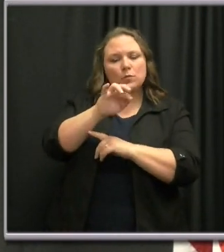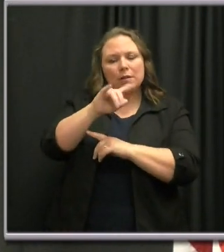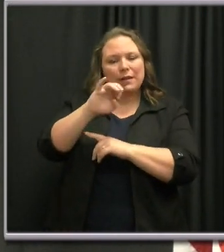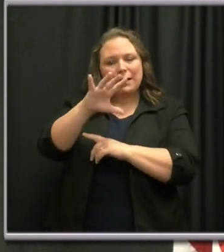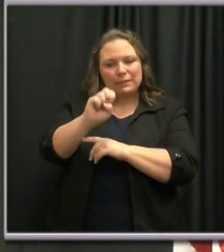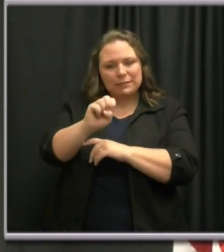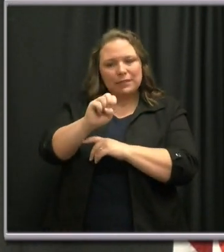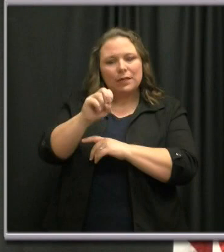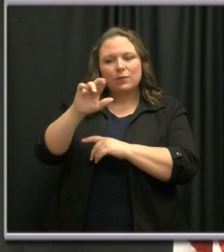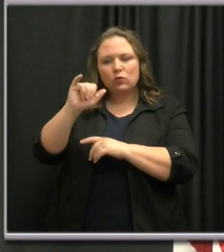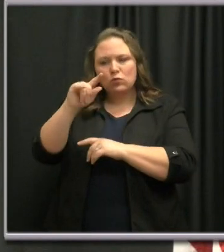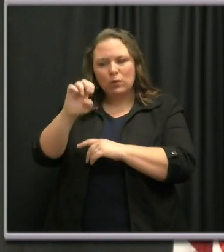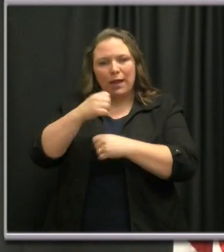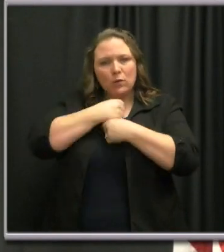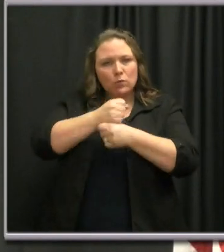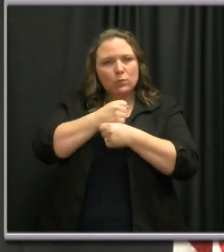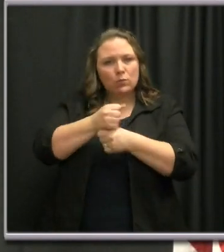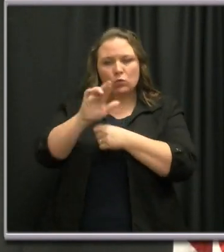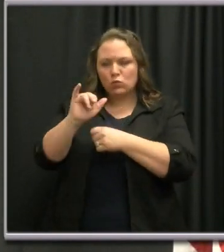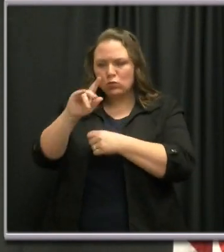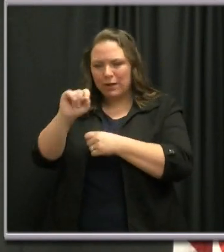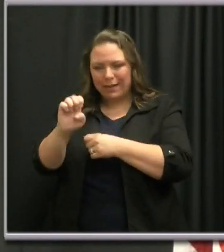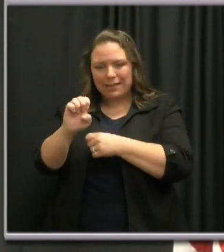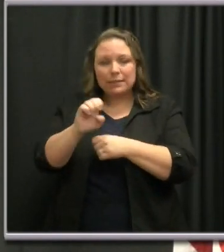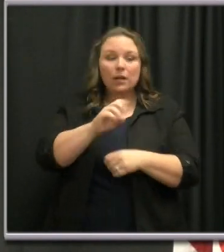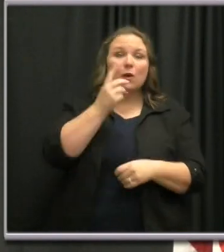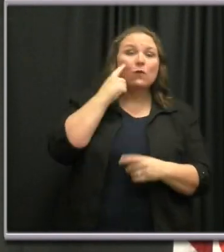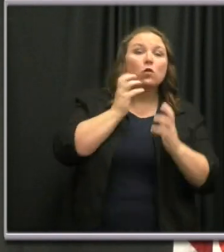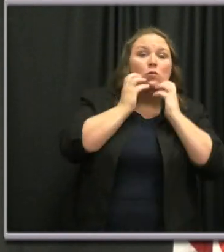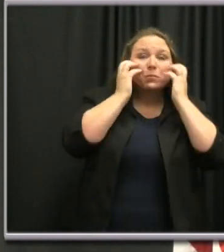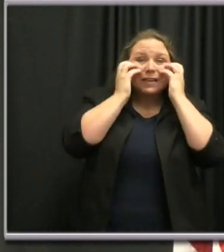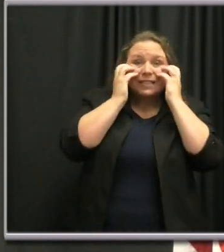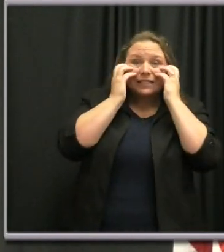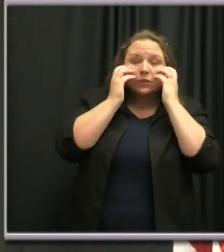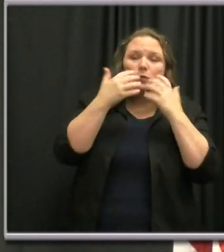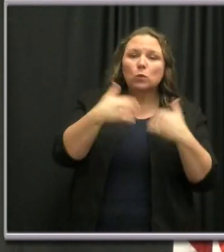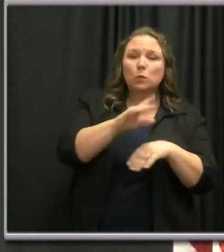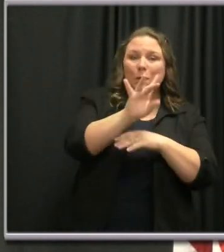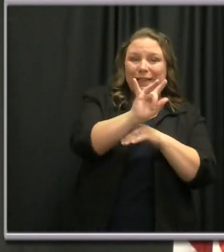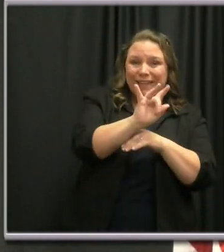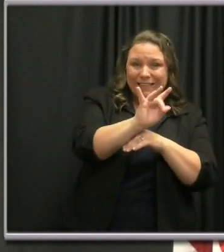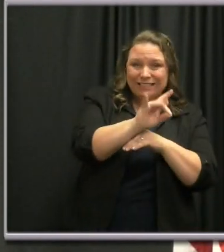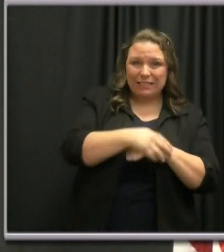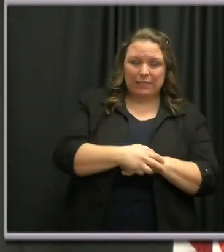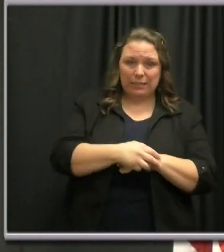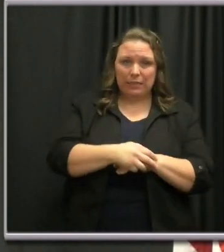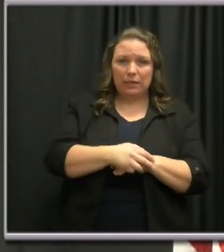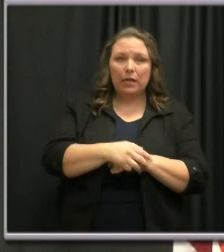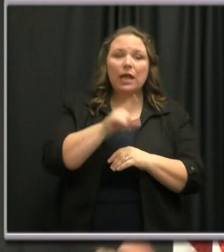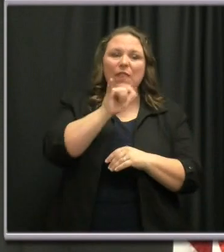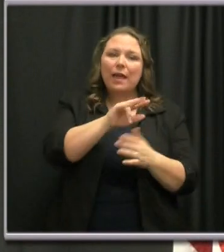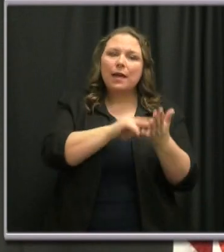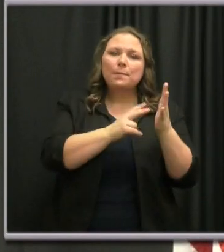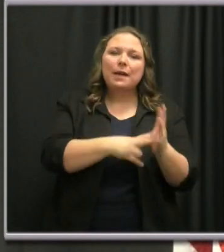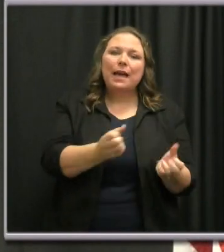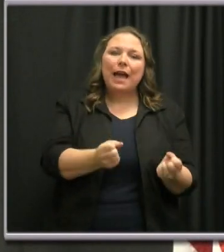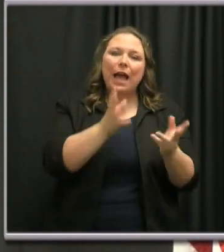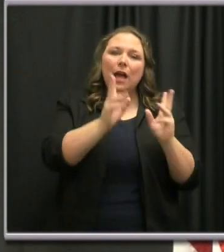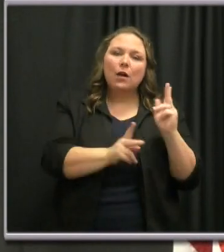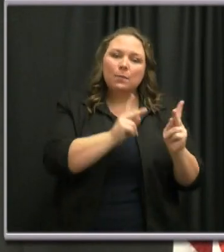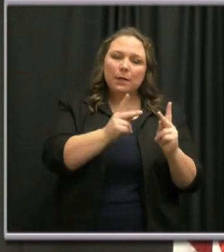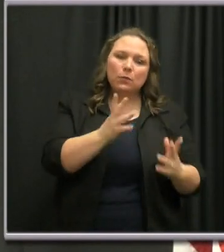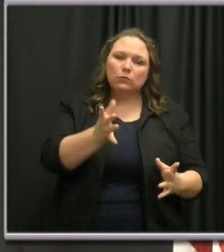for example, for measles, it can be as high as 18. And what it tells us is how many people on average get the virus from someone who's